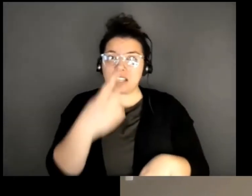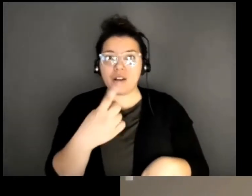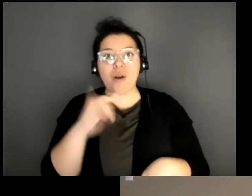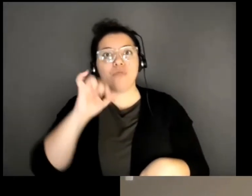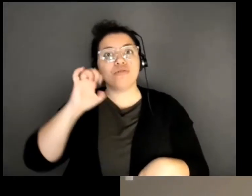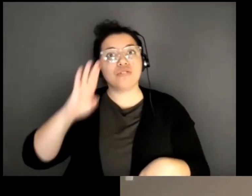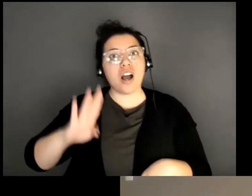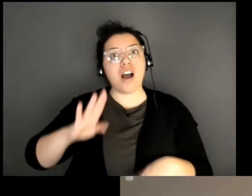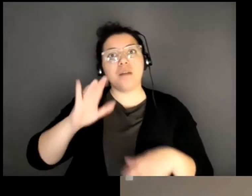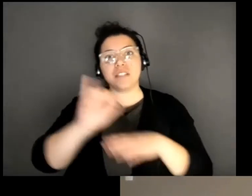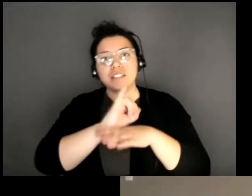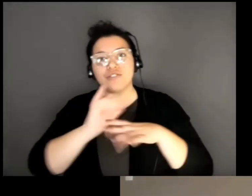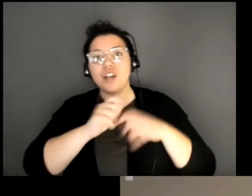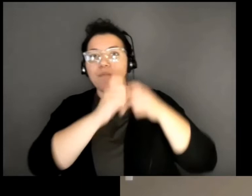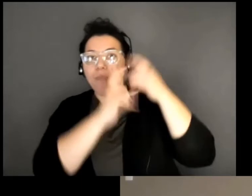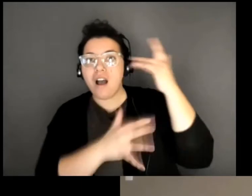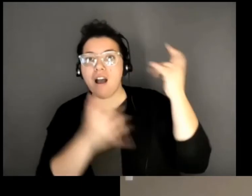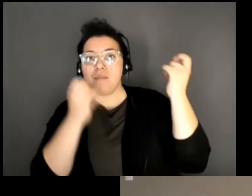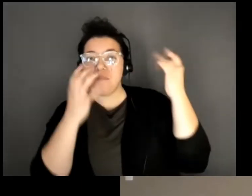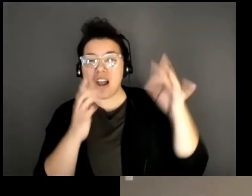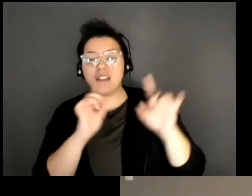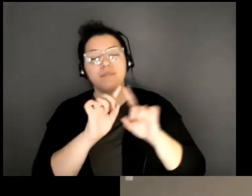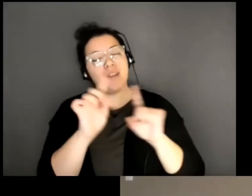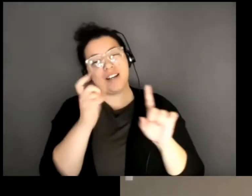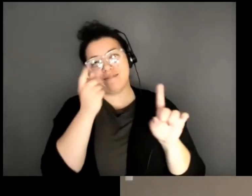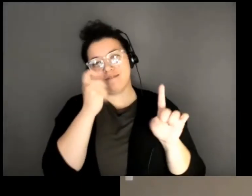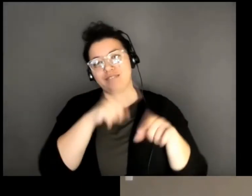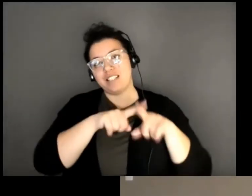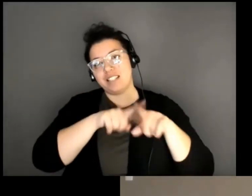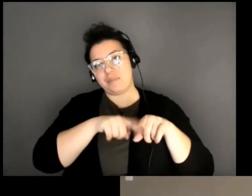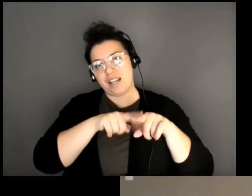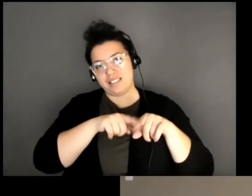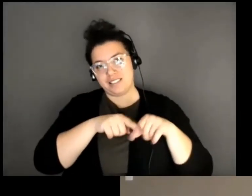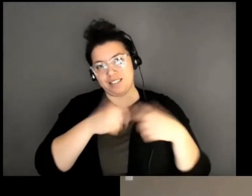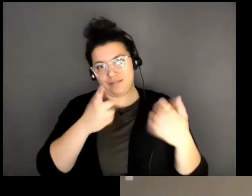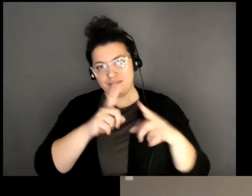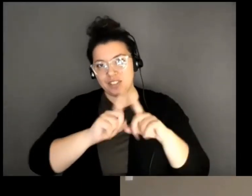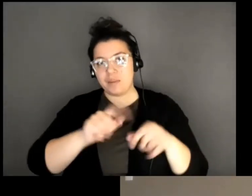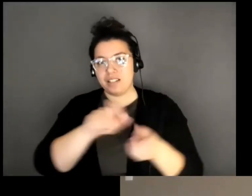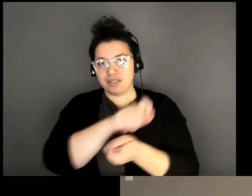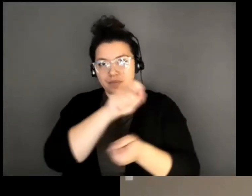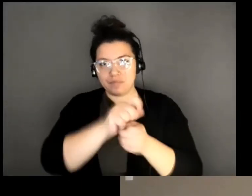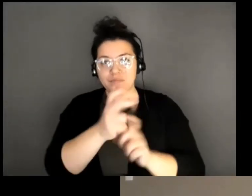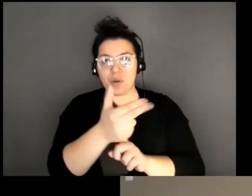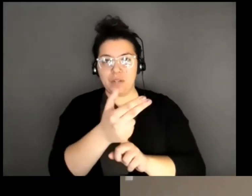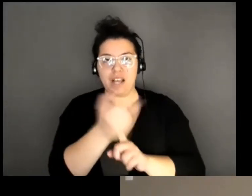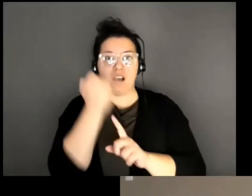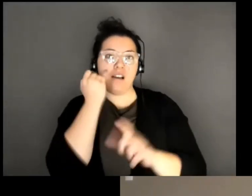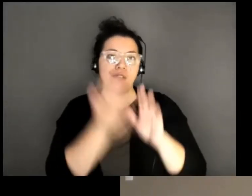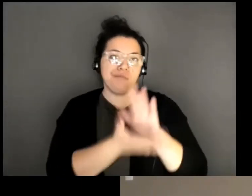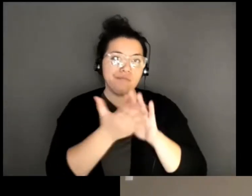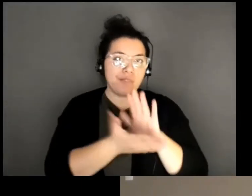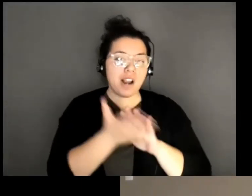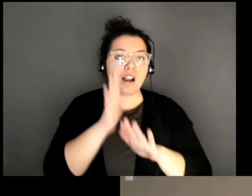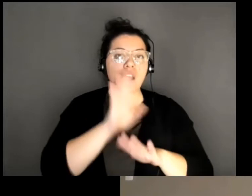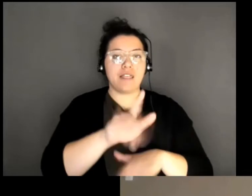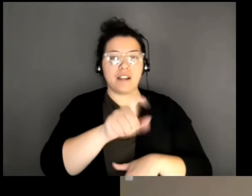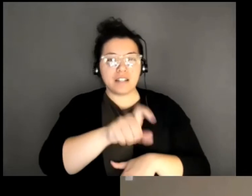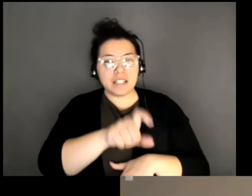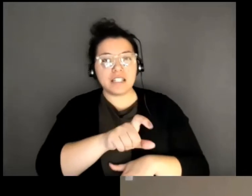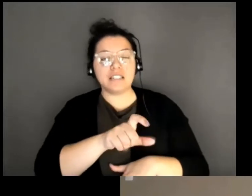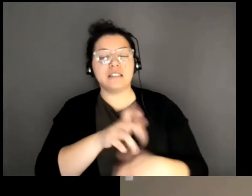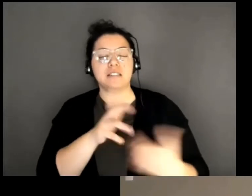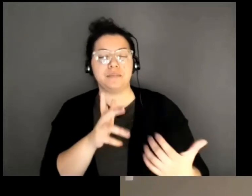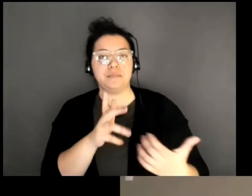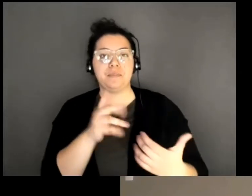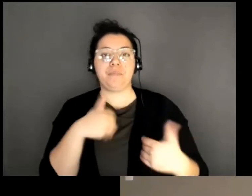and internships currently, it depends on individual hotels, on their individual needs. Some locations